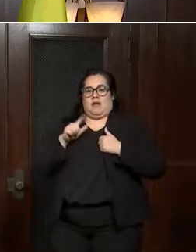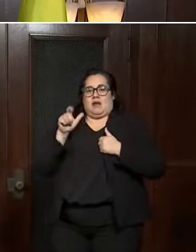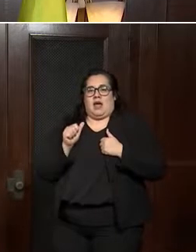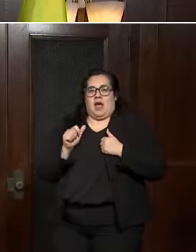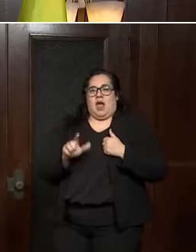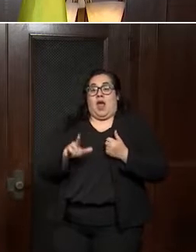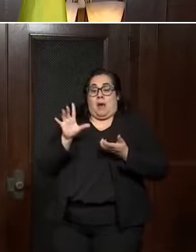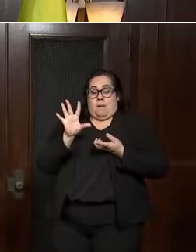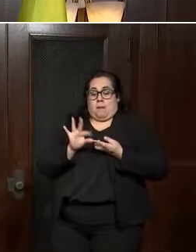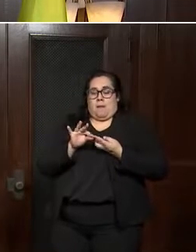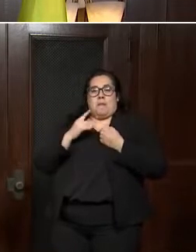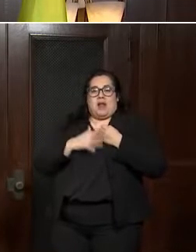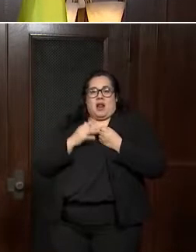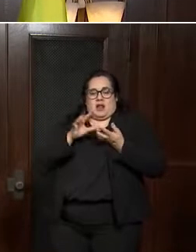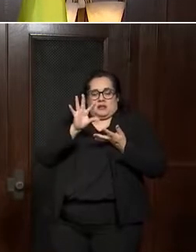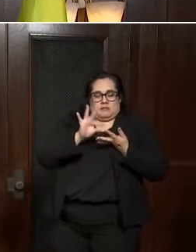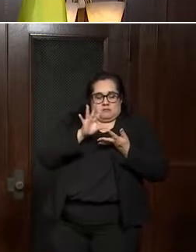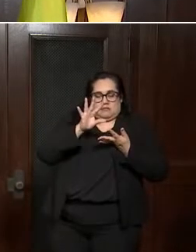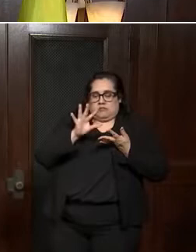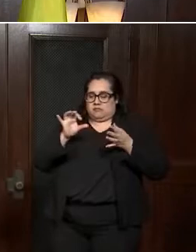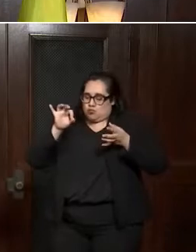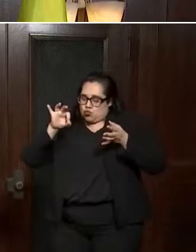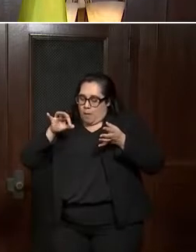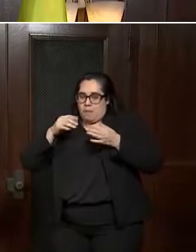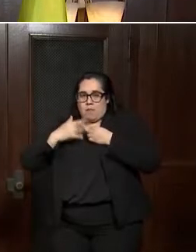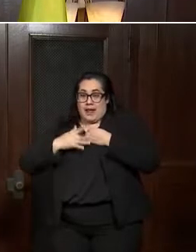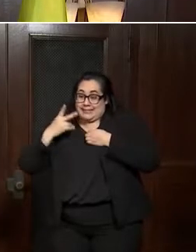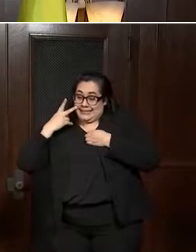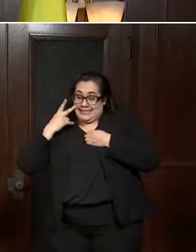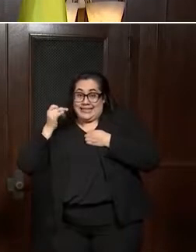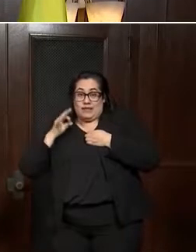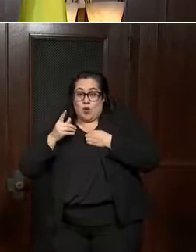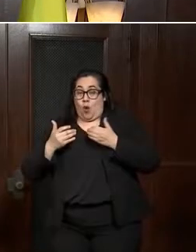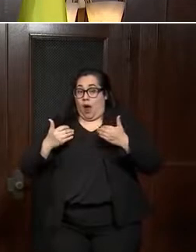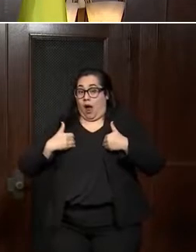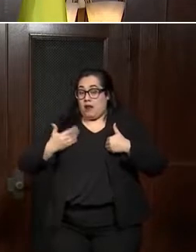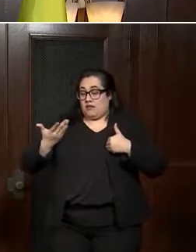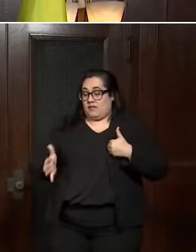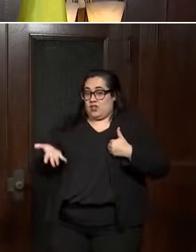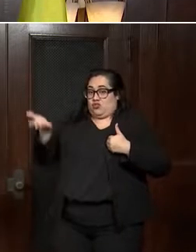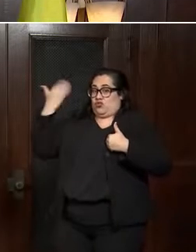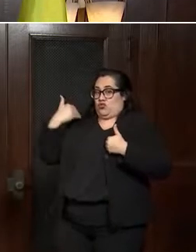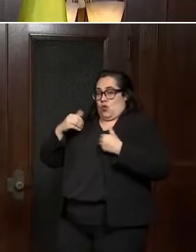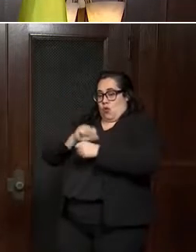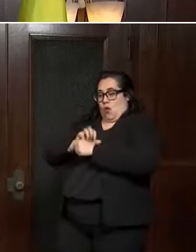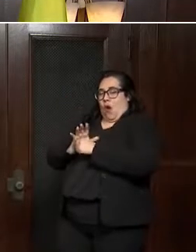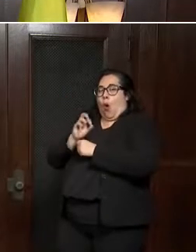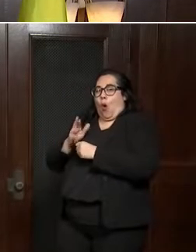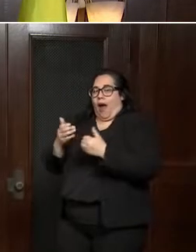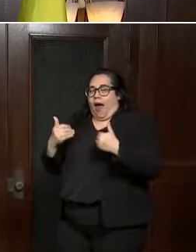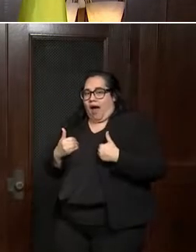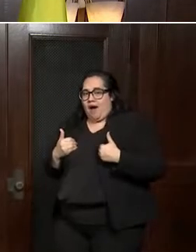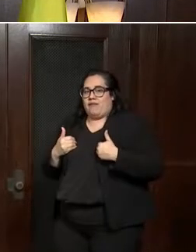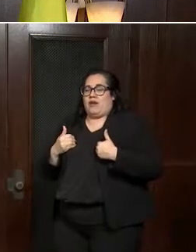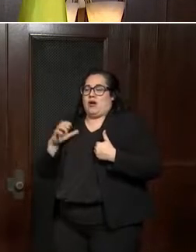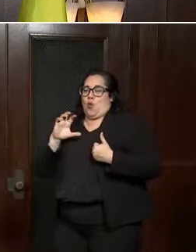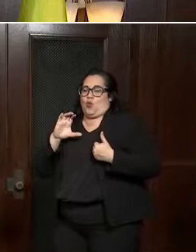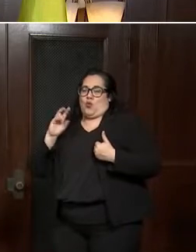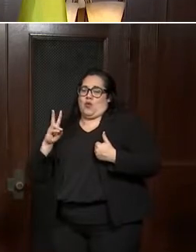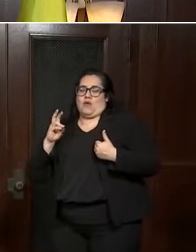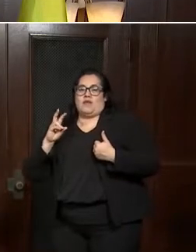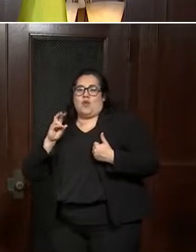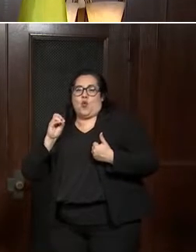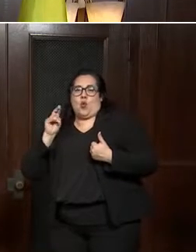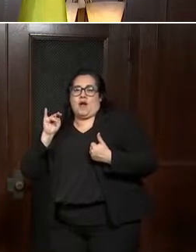pinprick on your finger, drop of blood, and then to see whether you have had COVID-19 or you've had the coronavirus inside